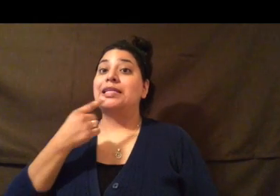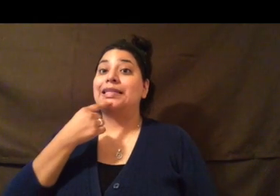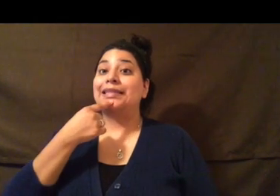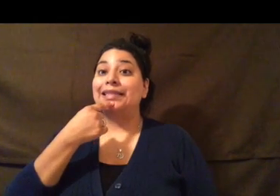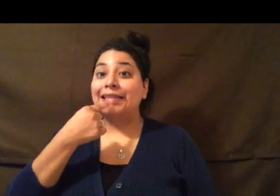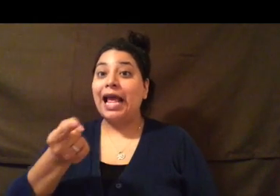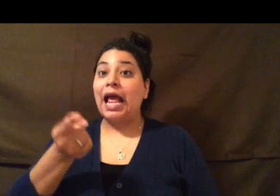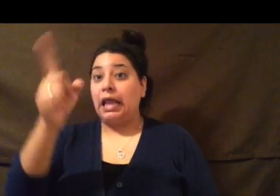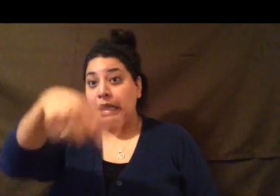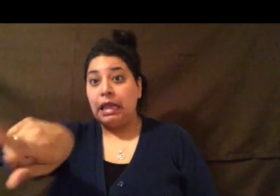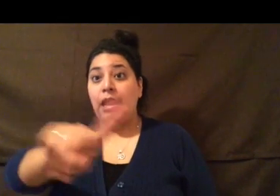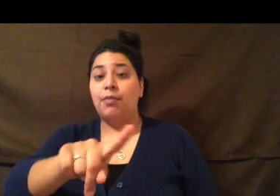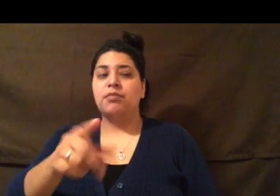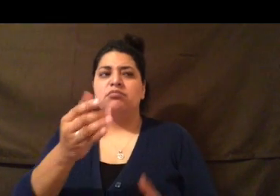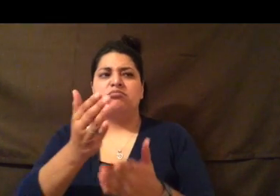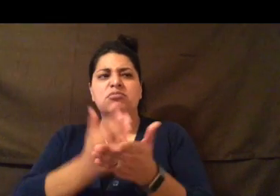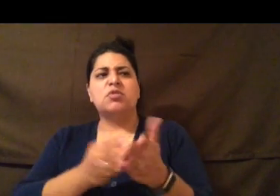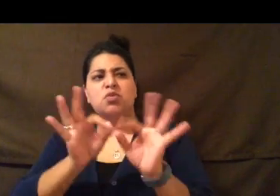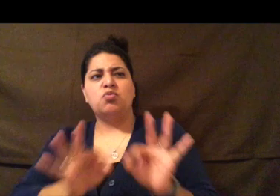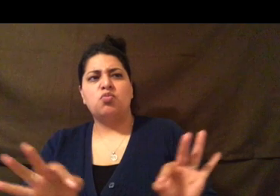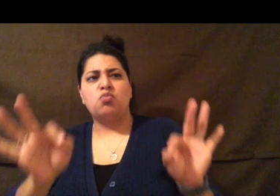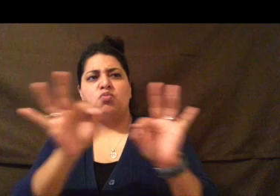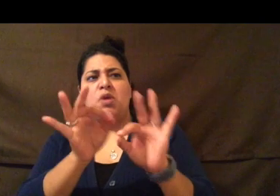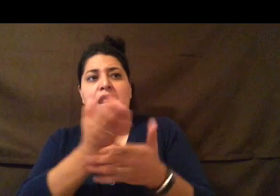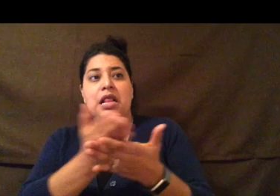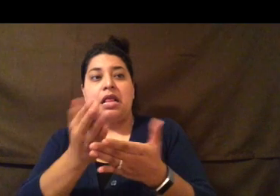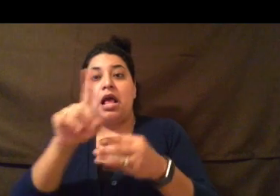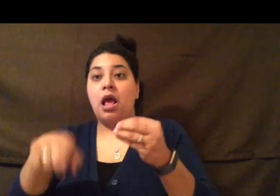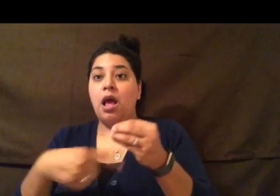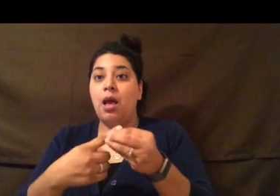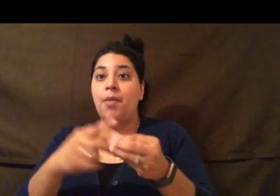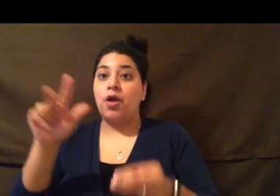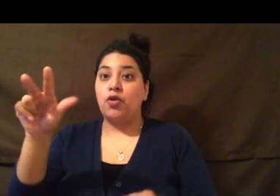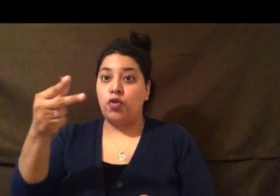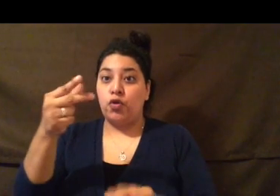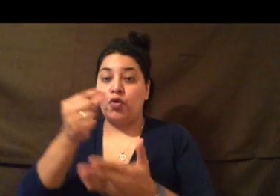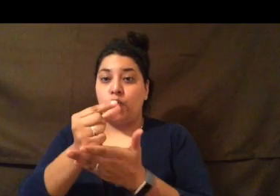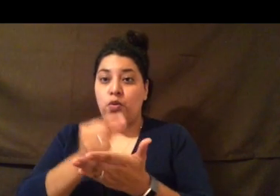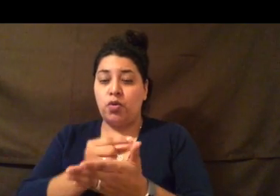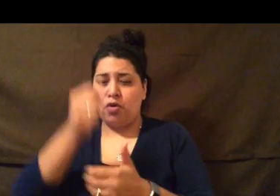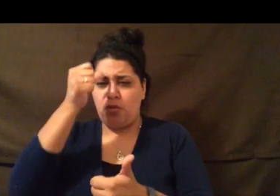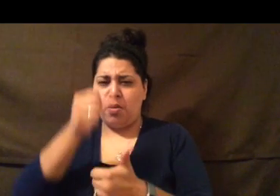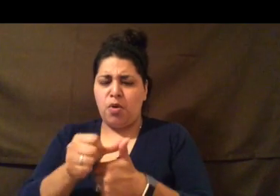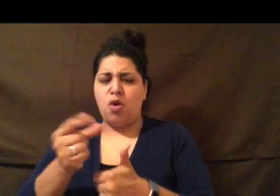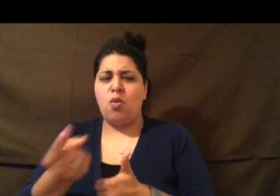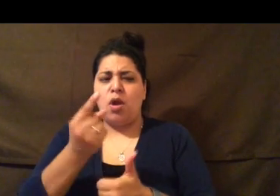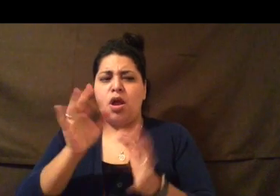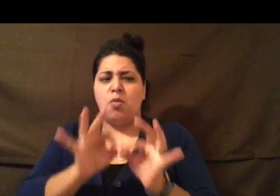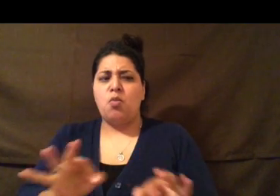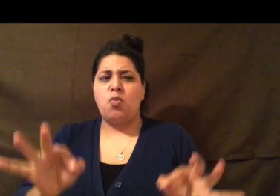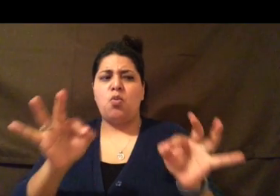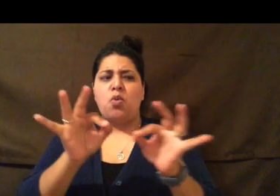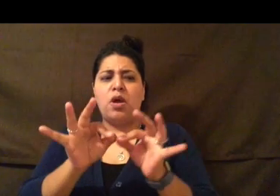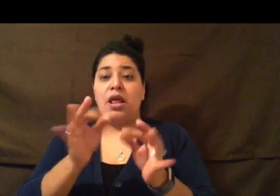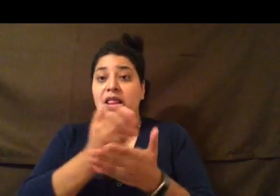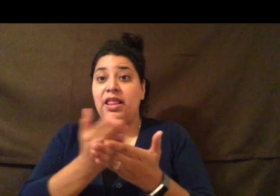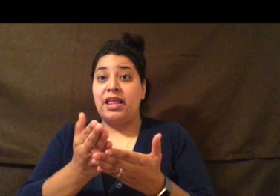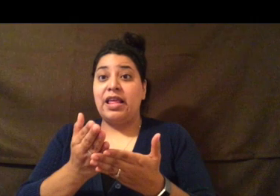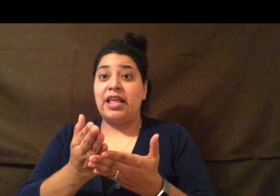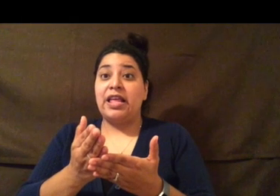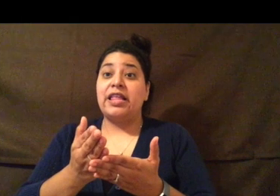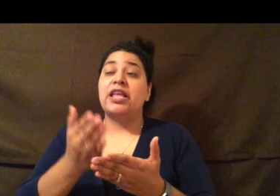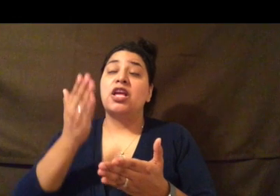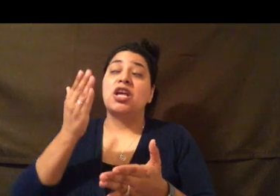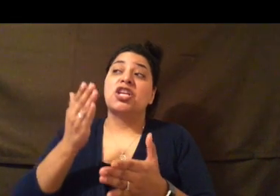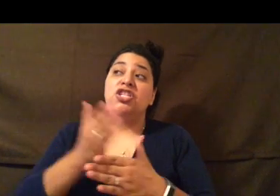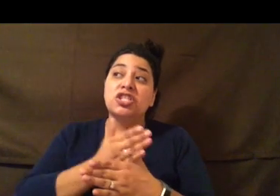going to tell them some important things about third grade. Remember, one of the things that letters do is that they